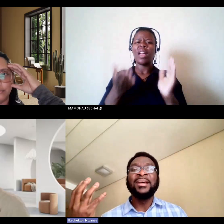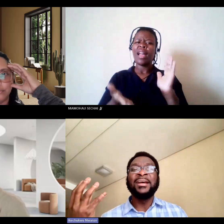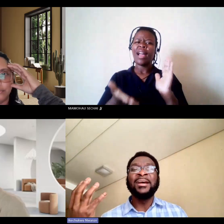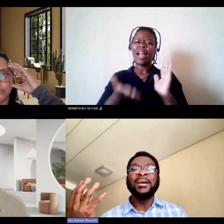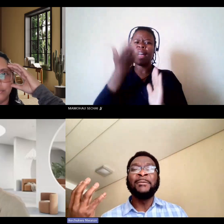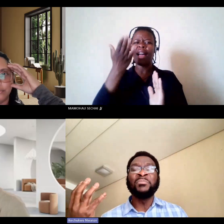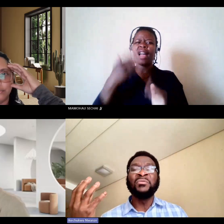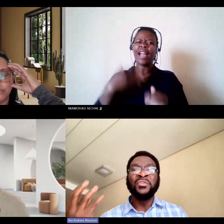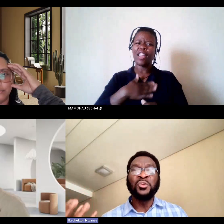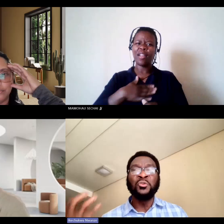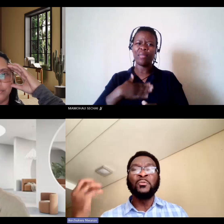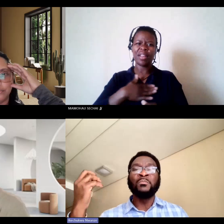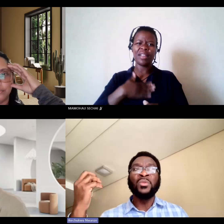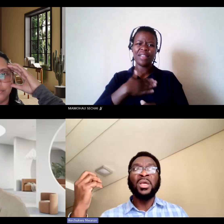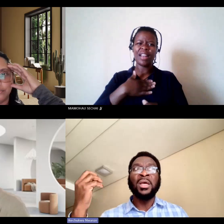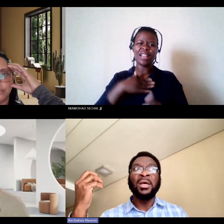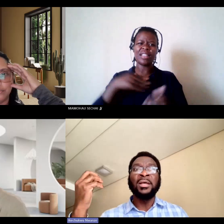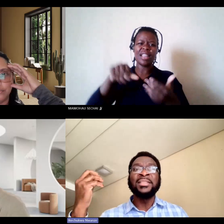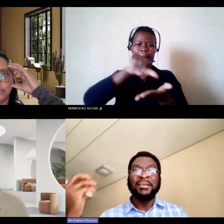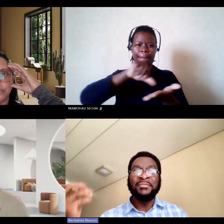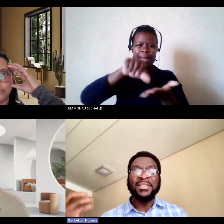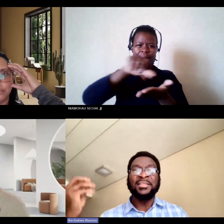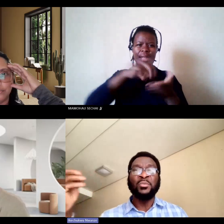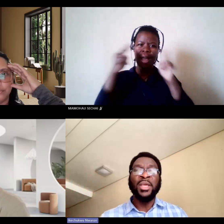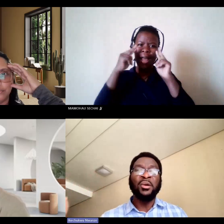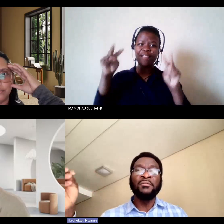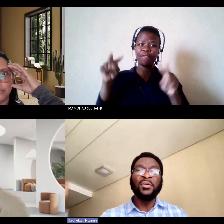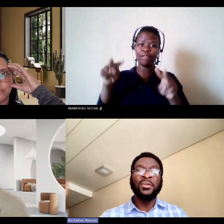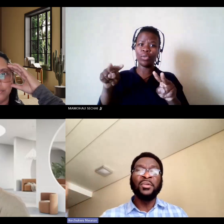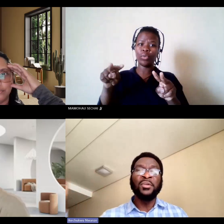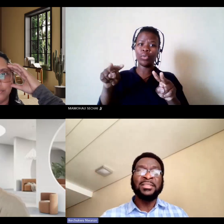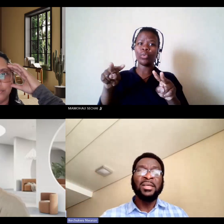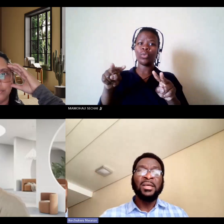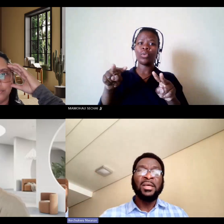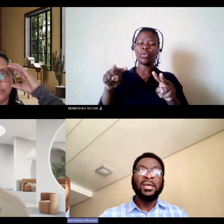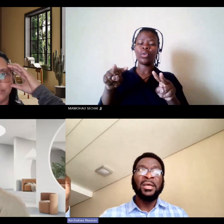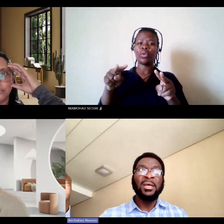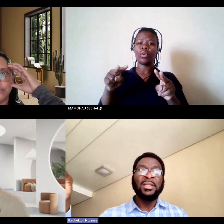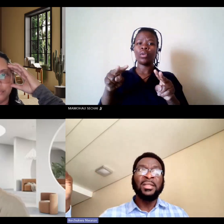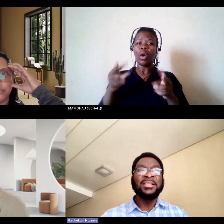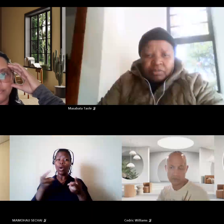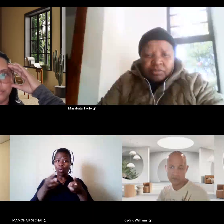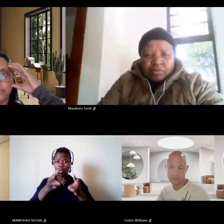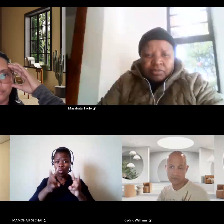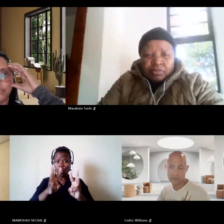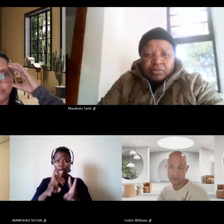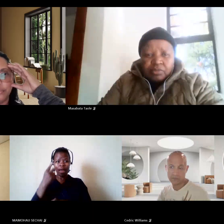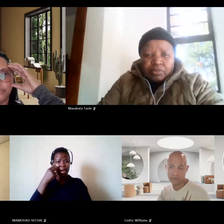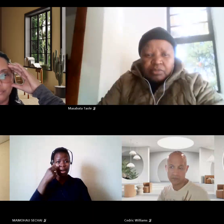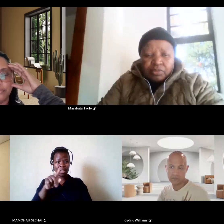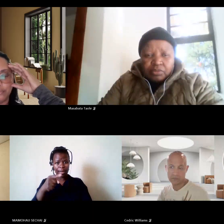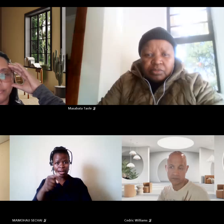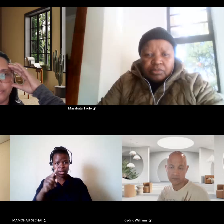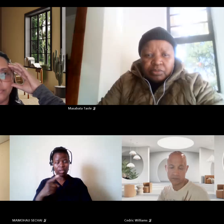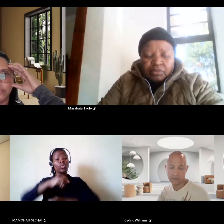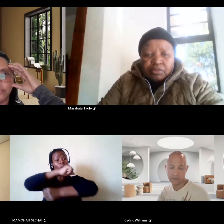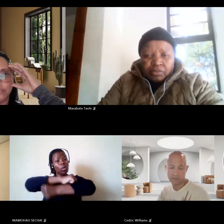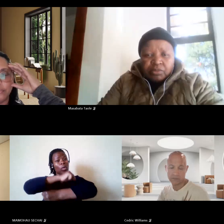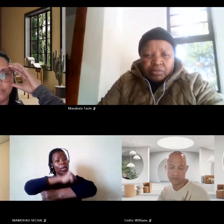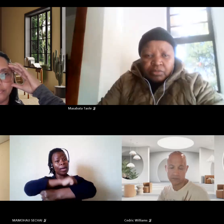medical view deficit way of looking at learners with